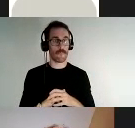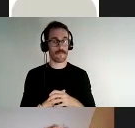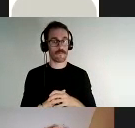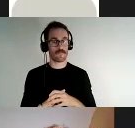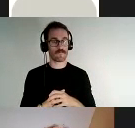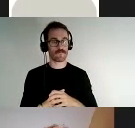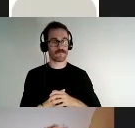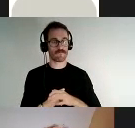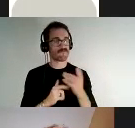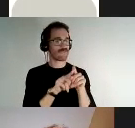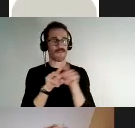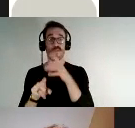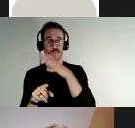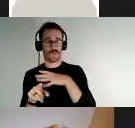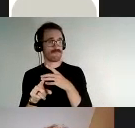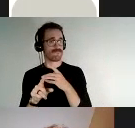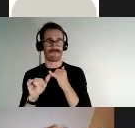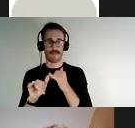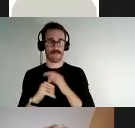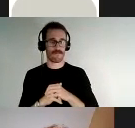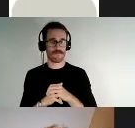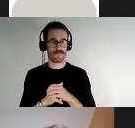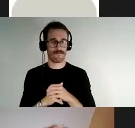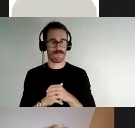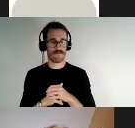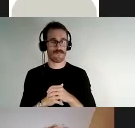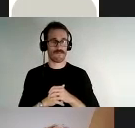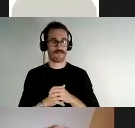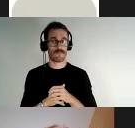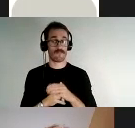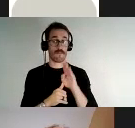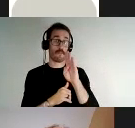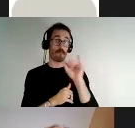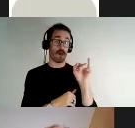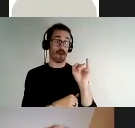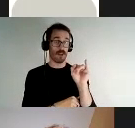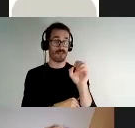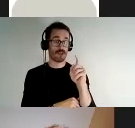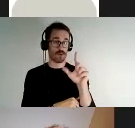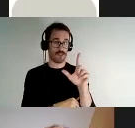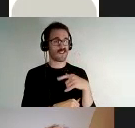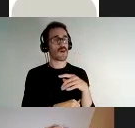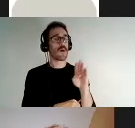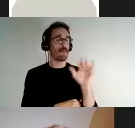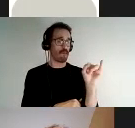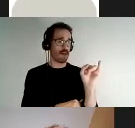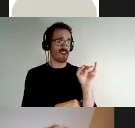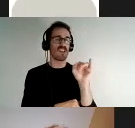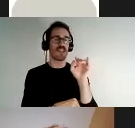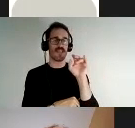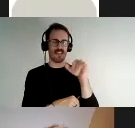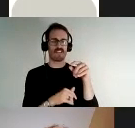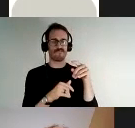And similarly for women, that's the term lesbian. Bisexual is an older term that does refer to the binary